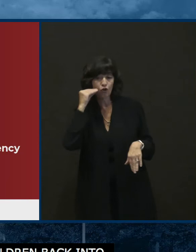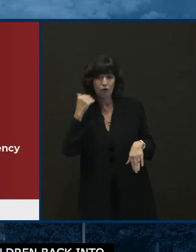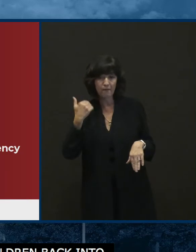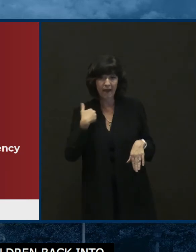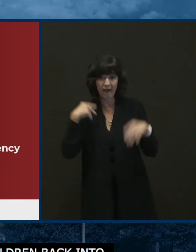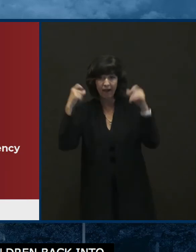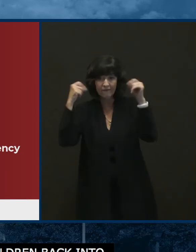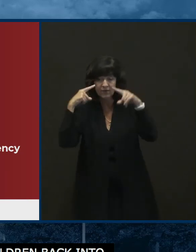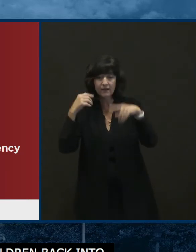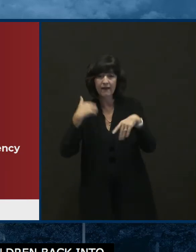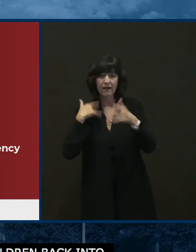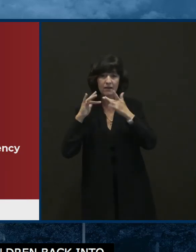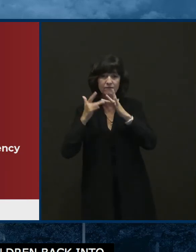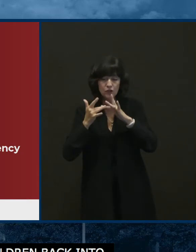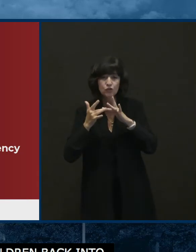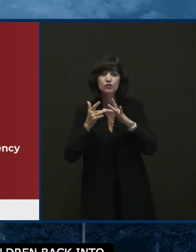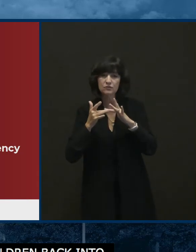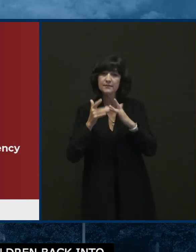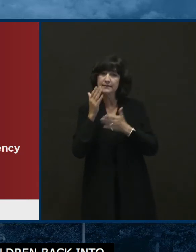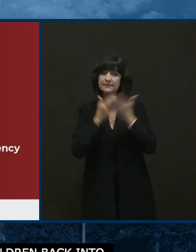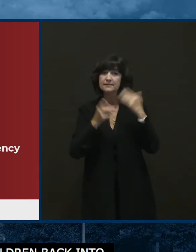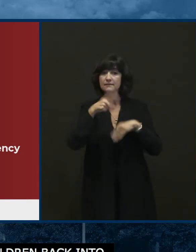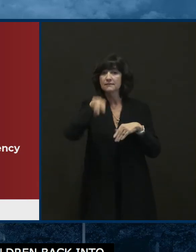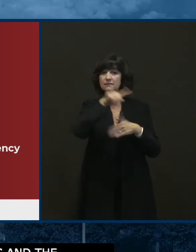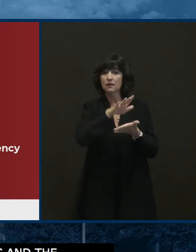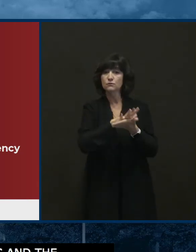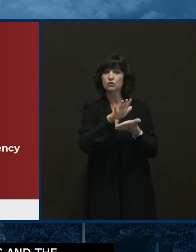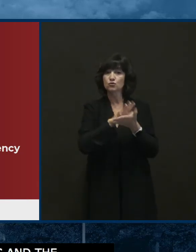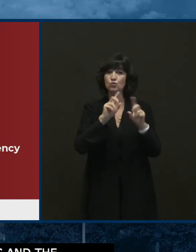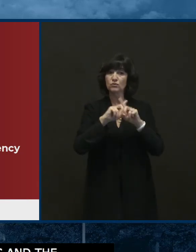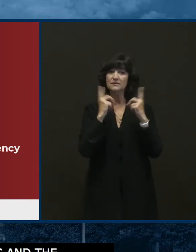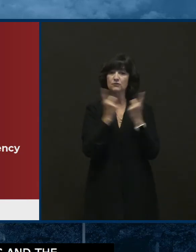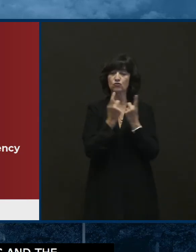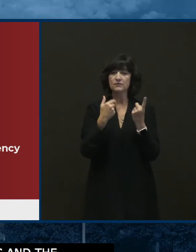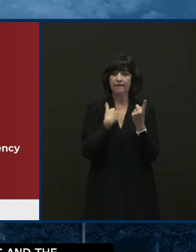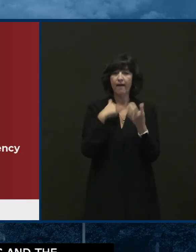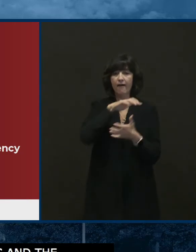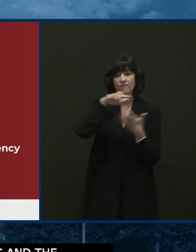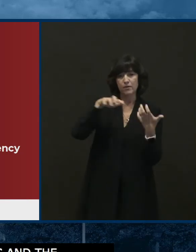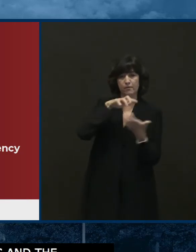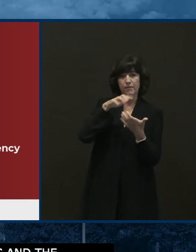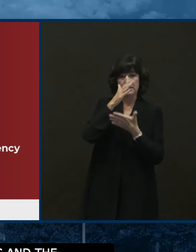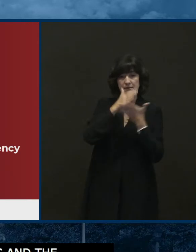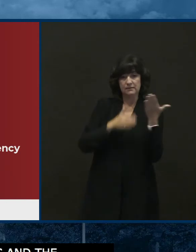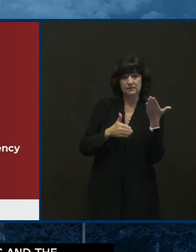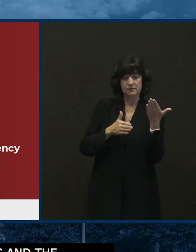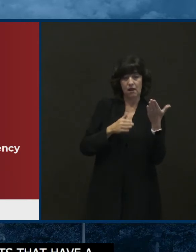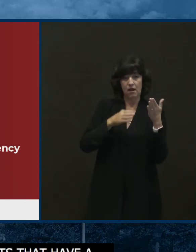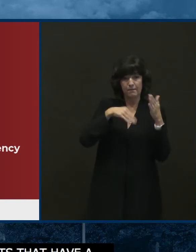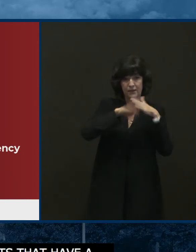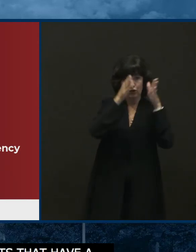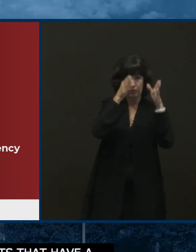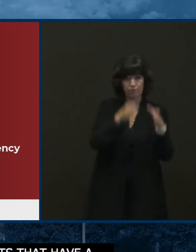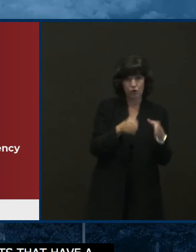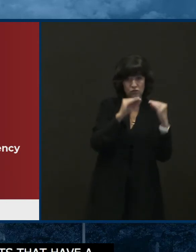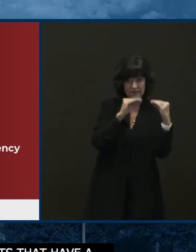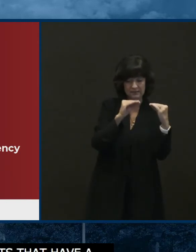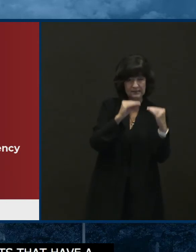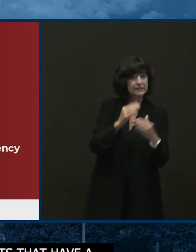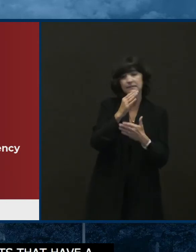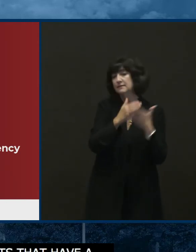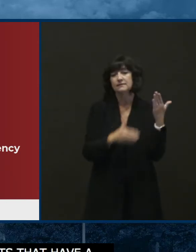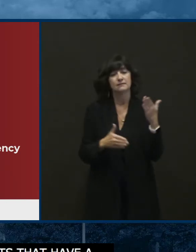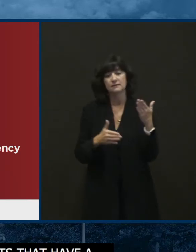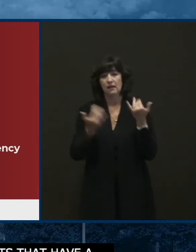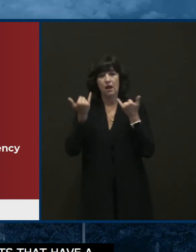visited some of the districts that have a mix of in-person and remote learning, and two things that stood